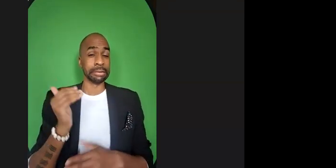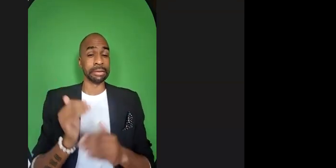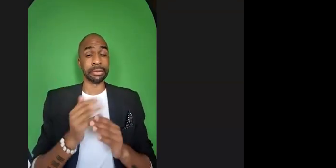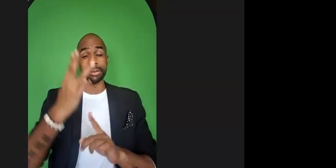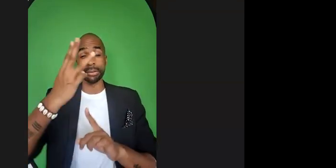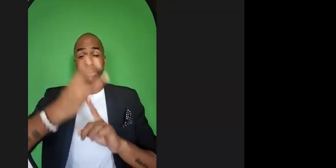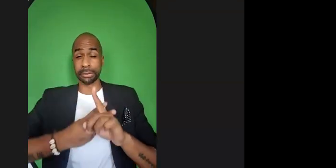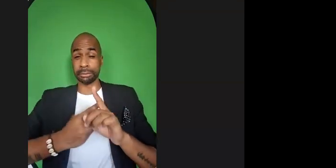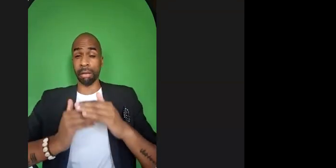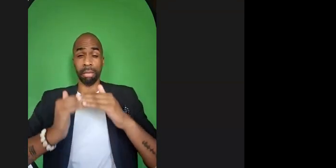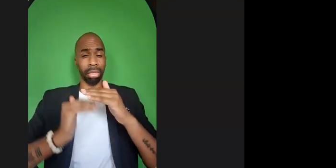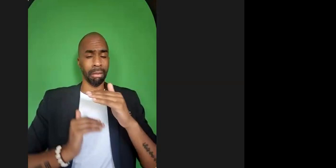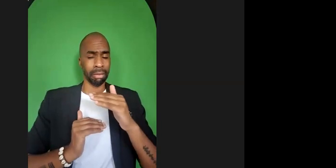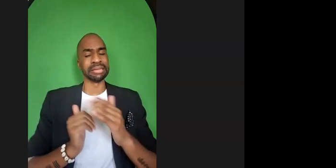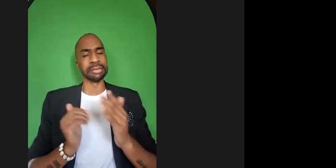6 months,